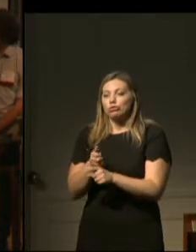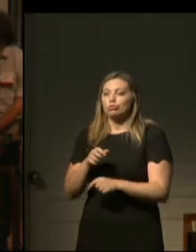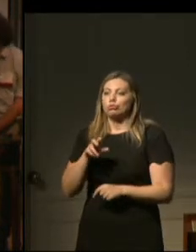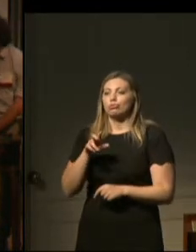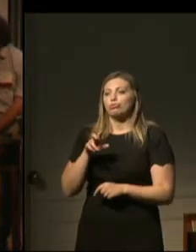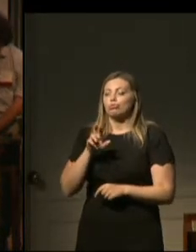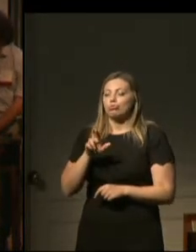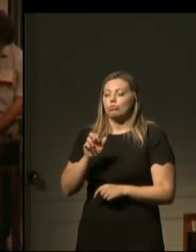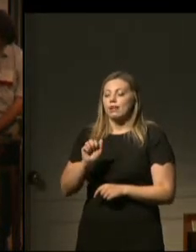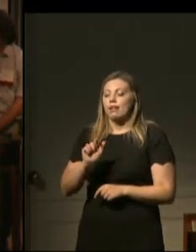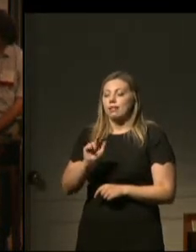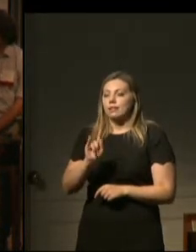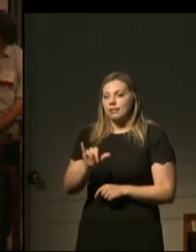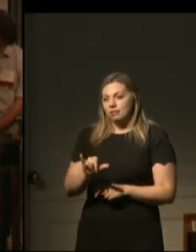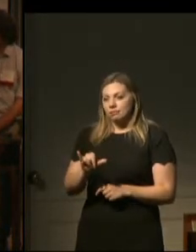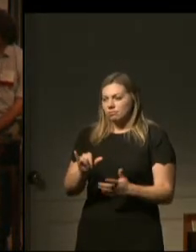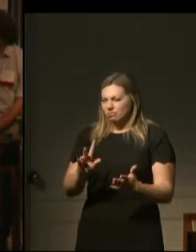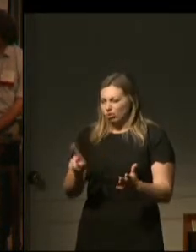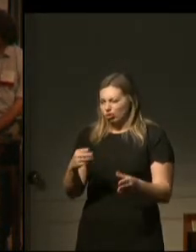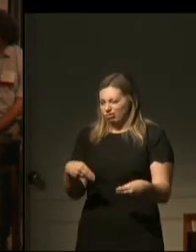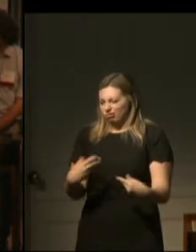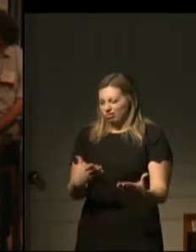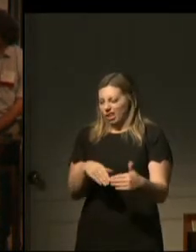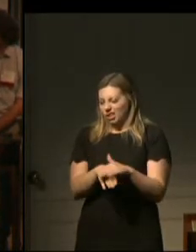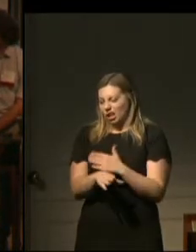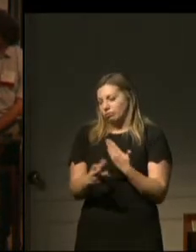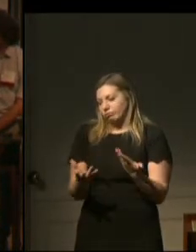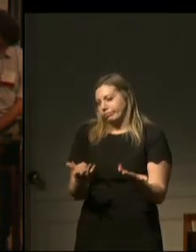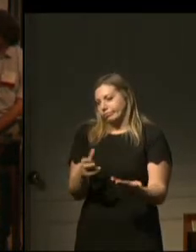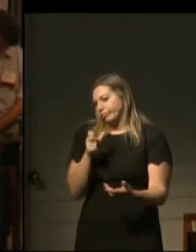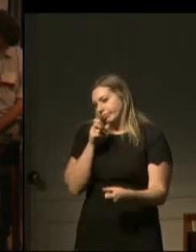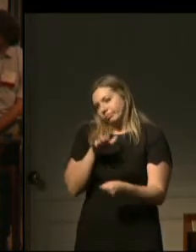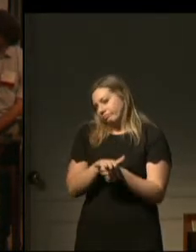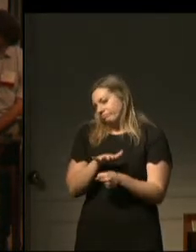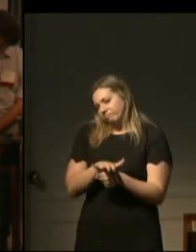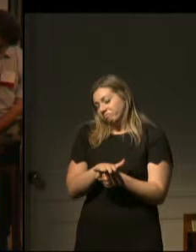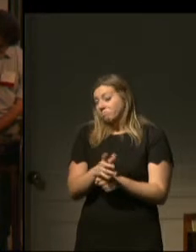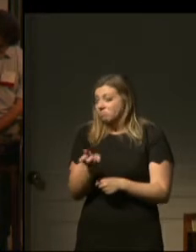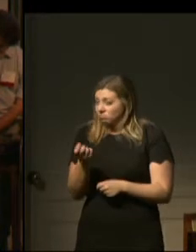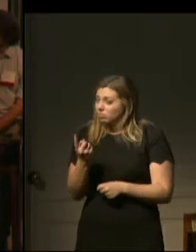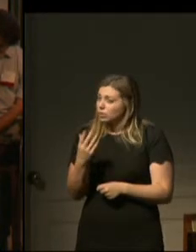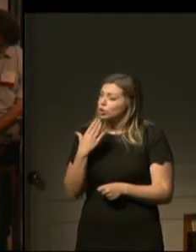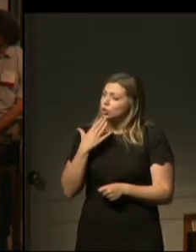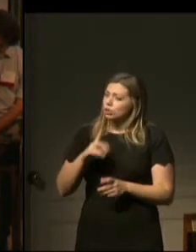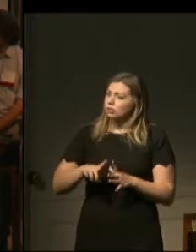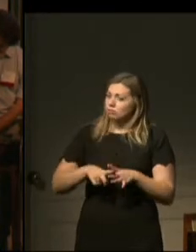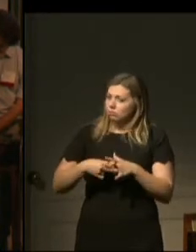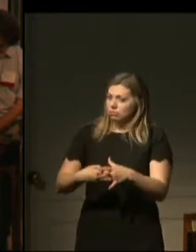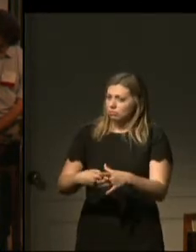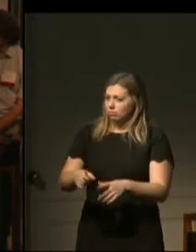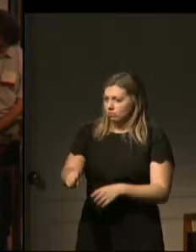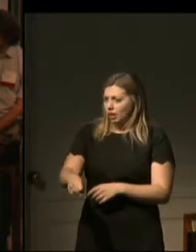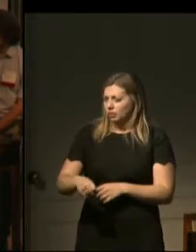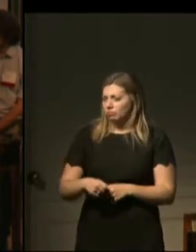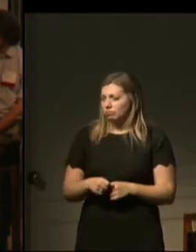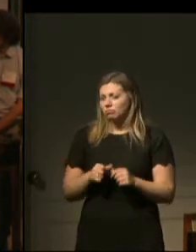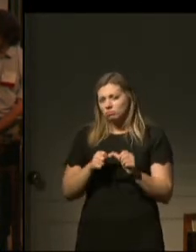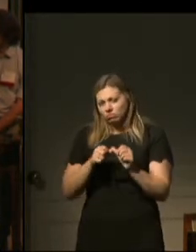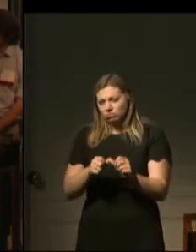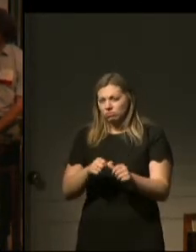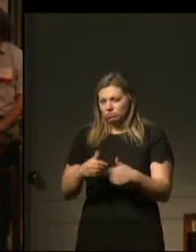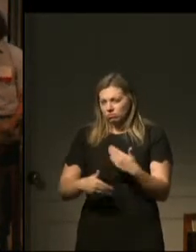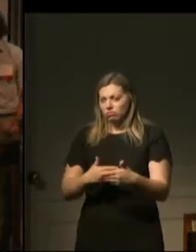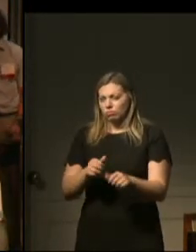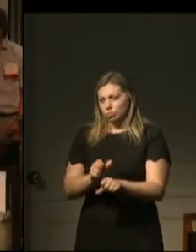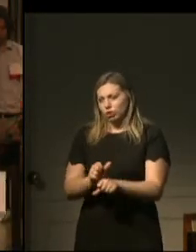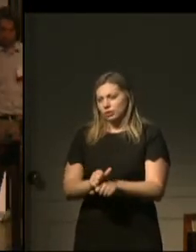realities. Just giving them access probably isn't enough, but it's a really good start. So keep doing that